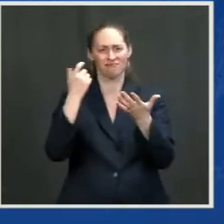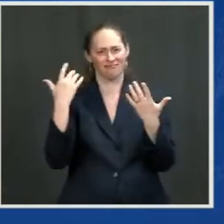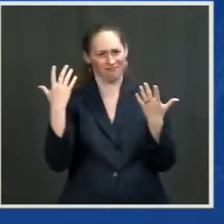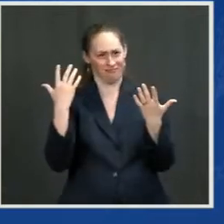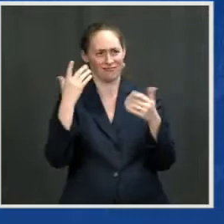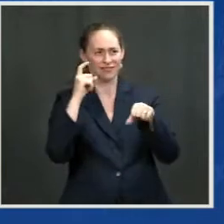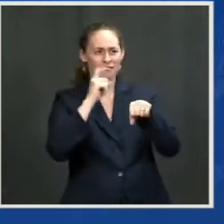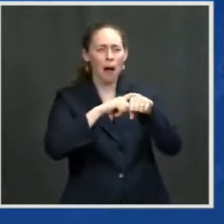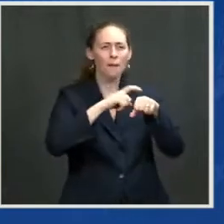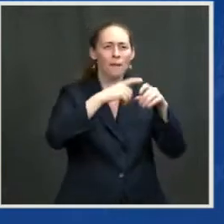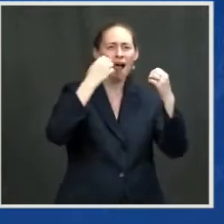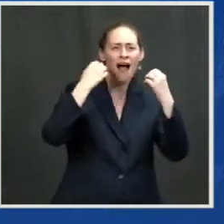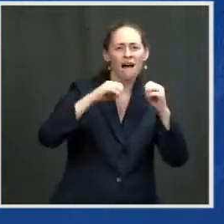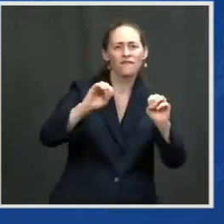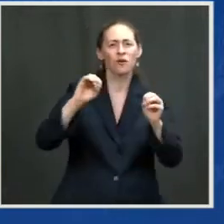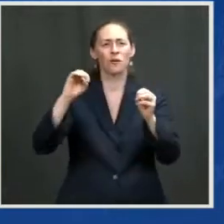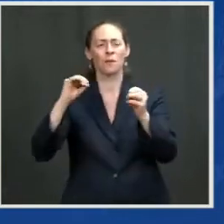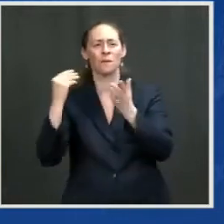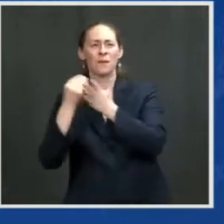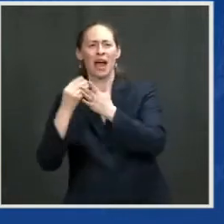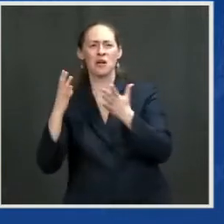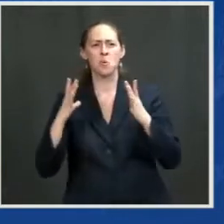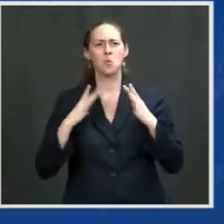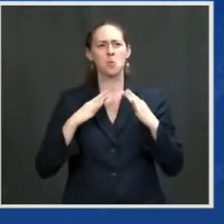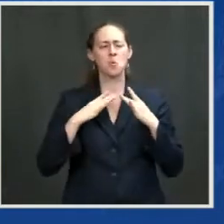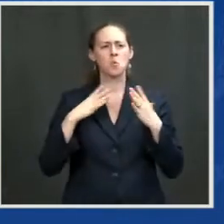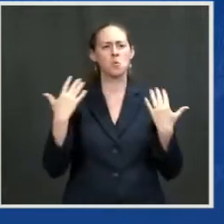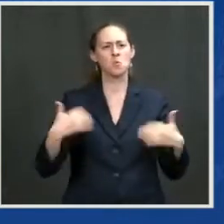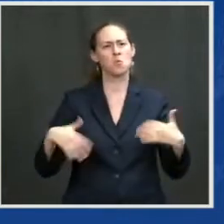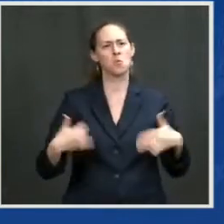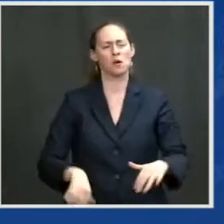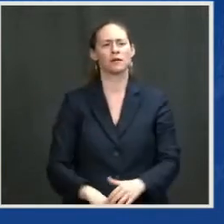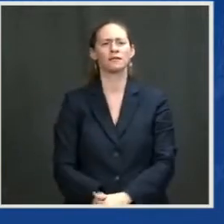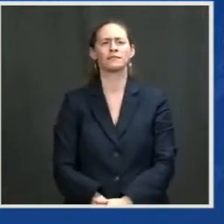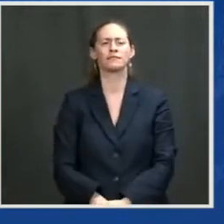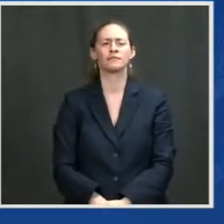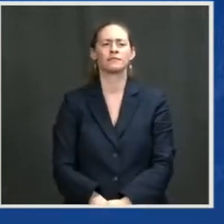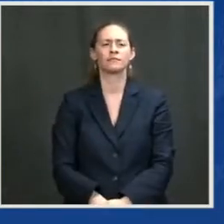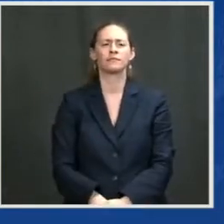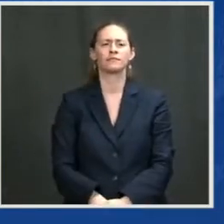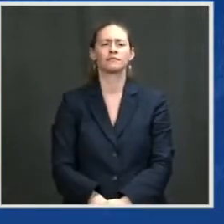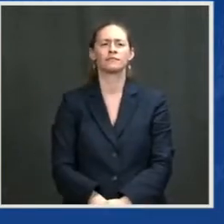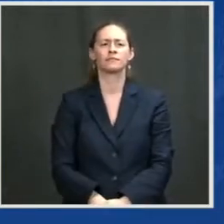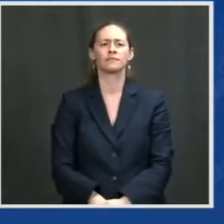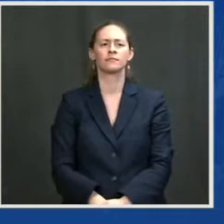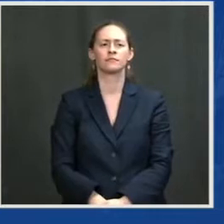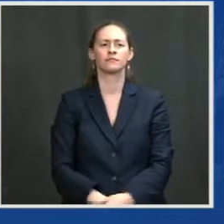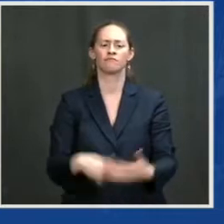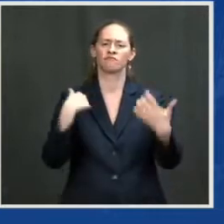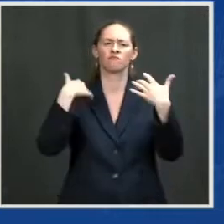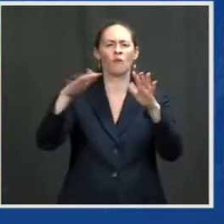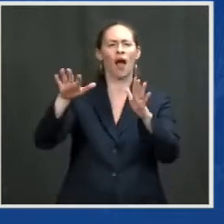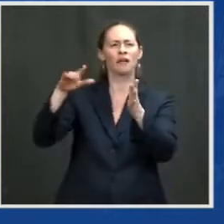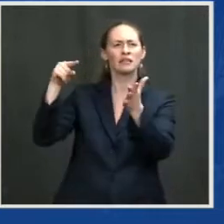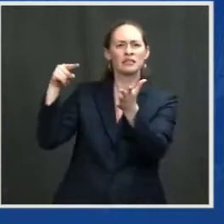because I'm not a deficit spender. Because, we had a tax cut the other team put in back